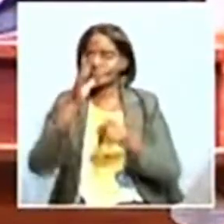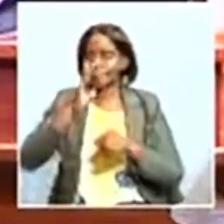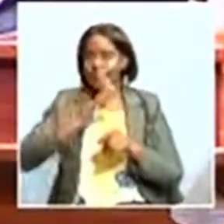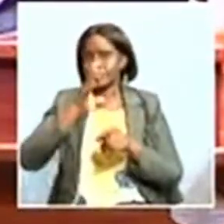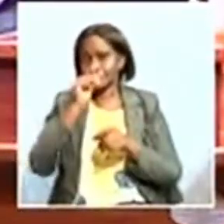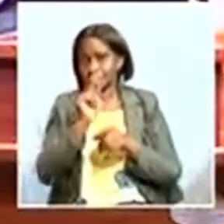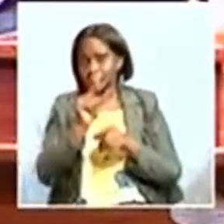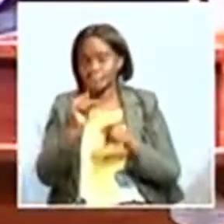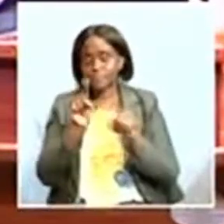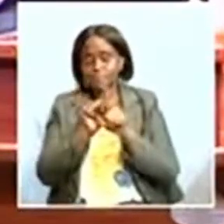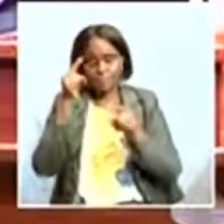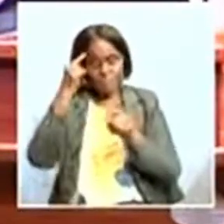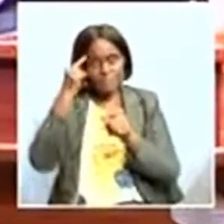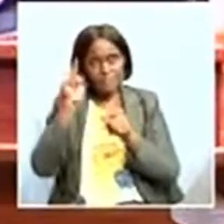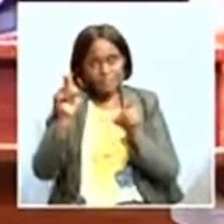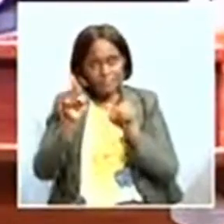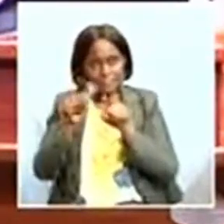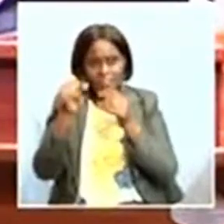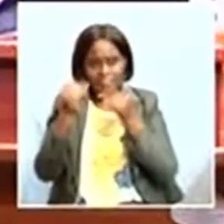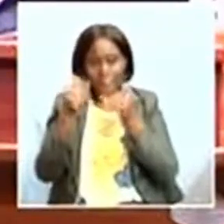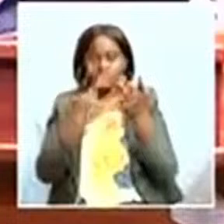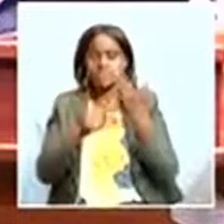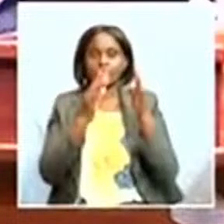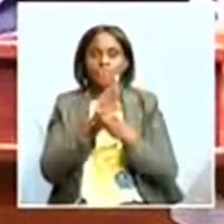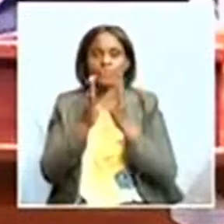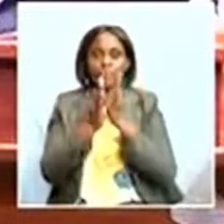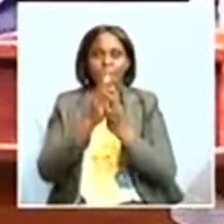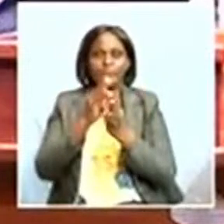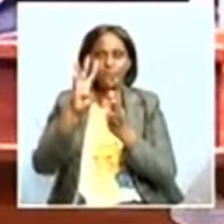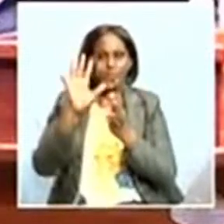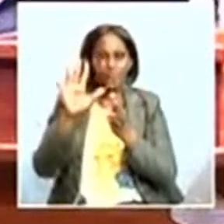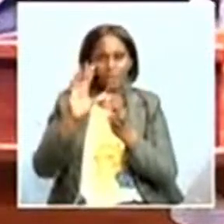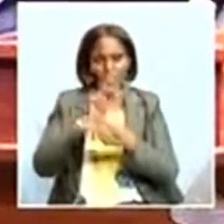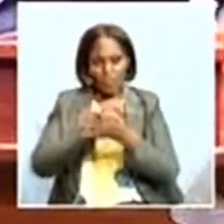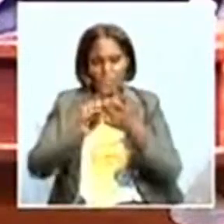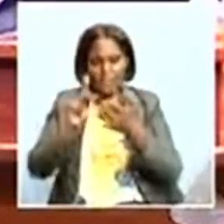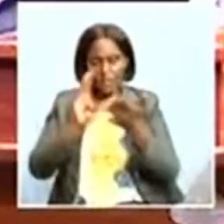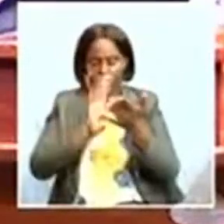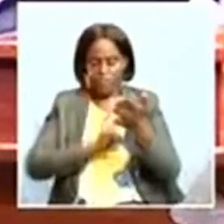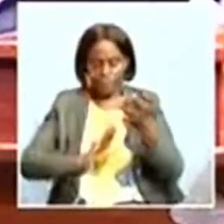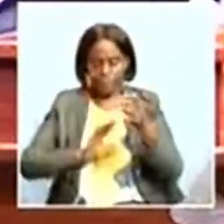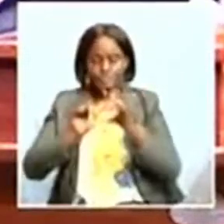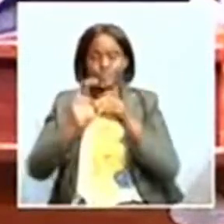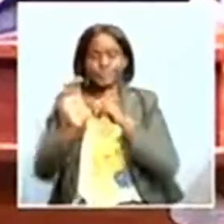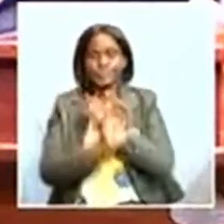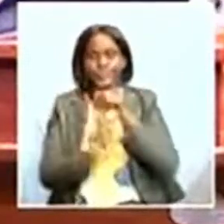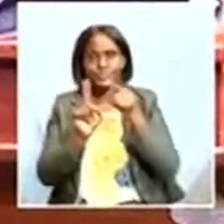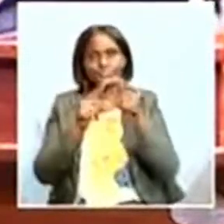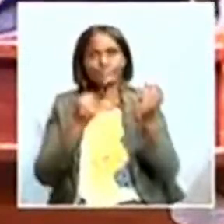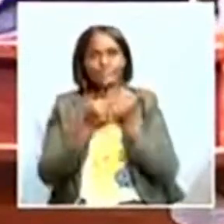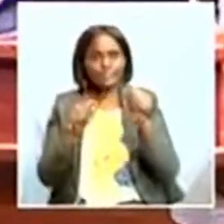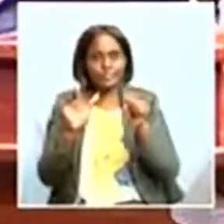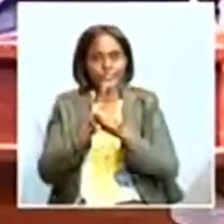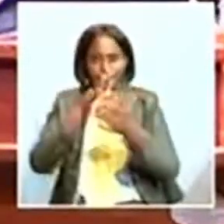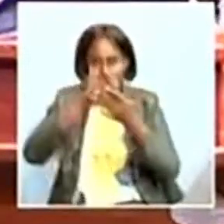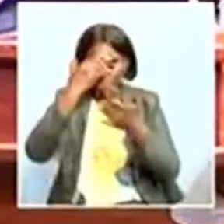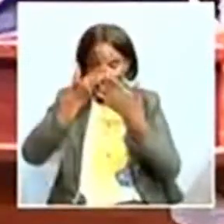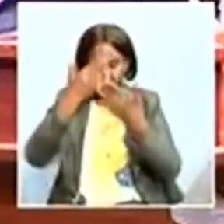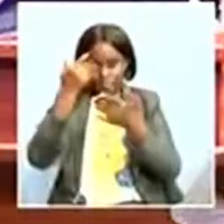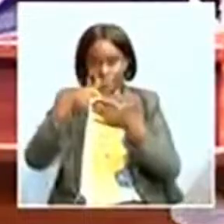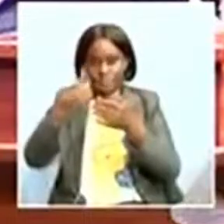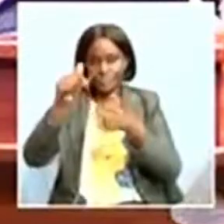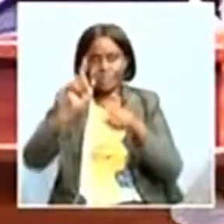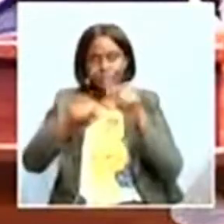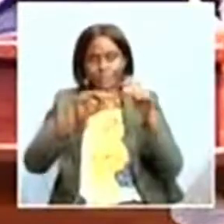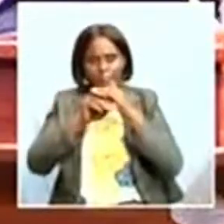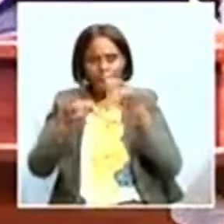Speaker, the government is currently constructing 45 weekly boarding facilities across the country to support learners who cannot